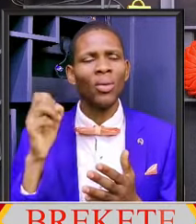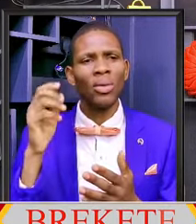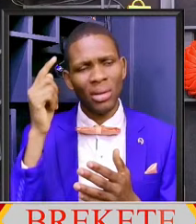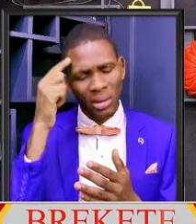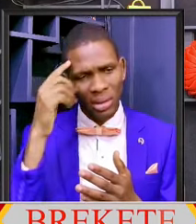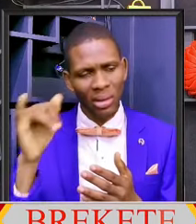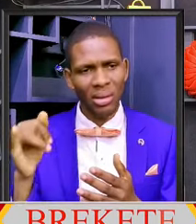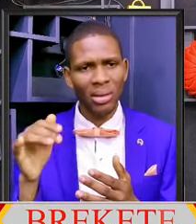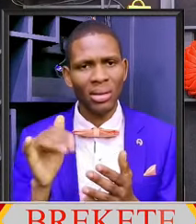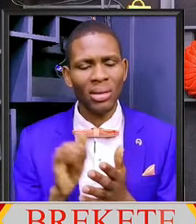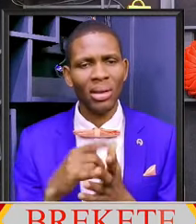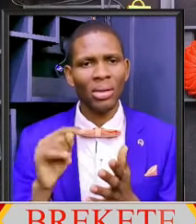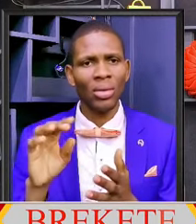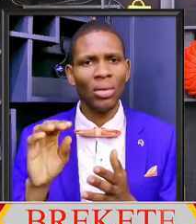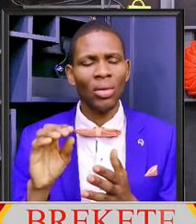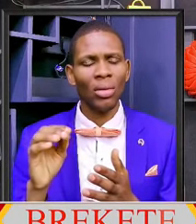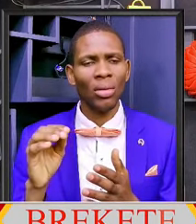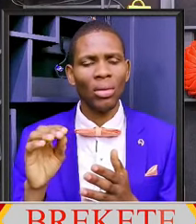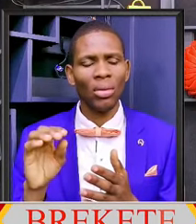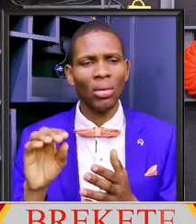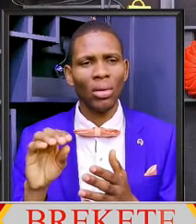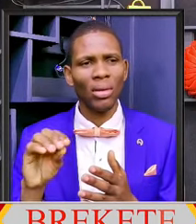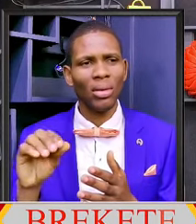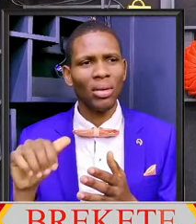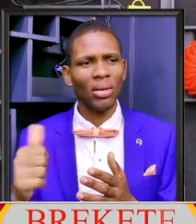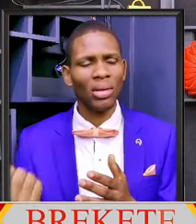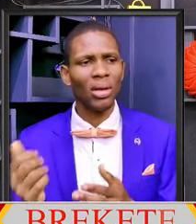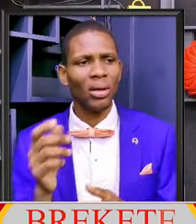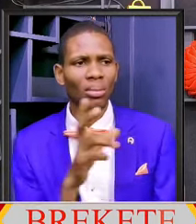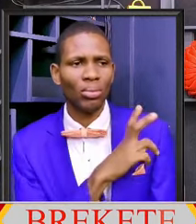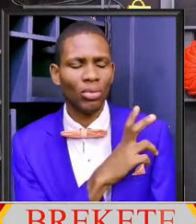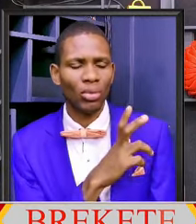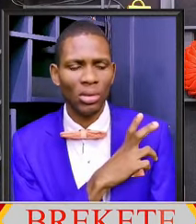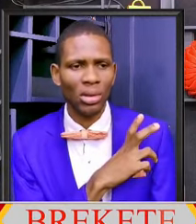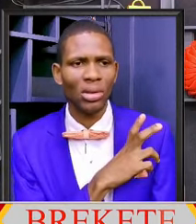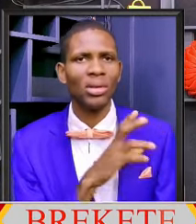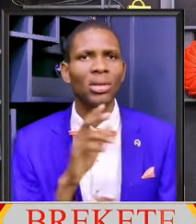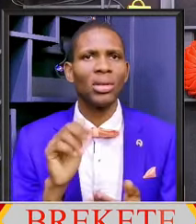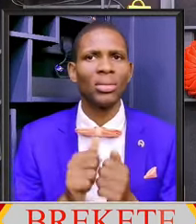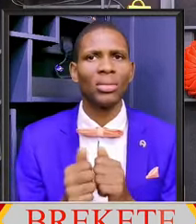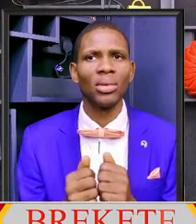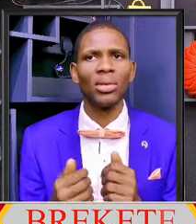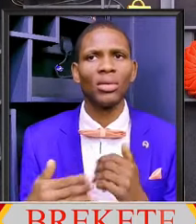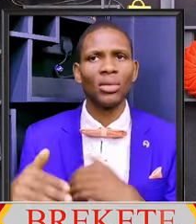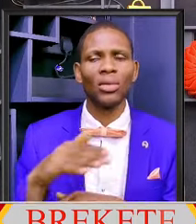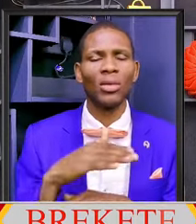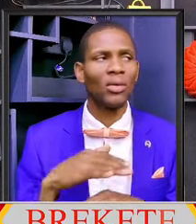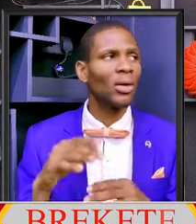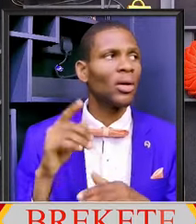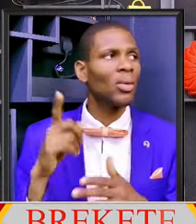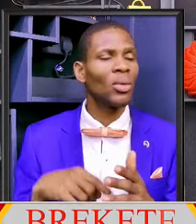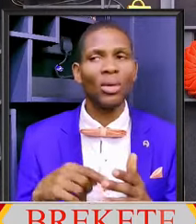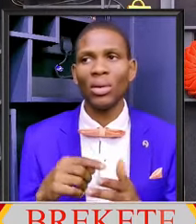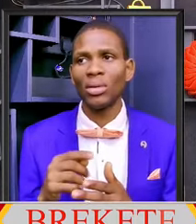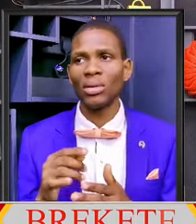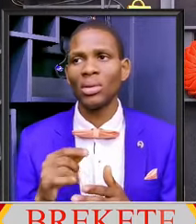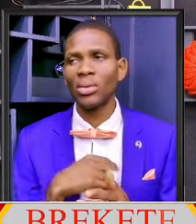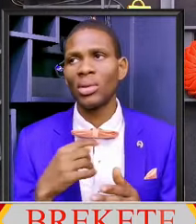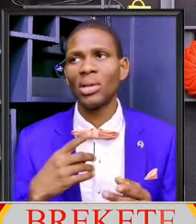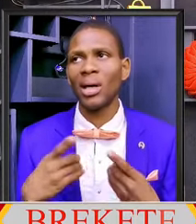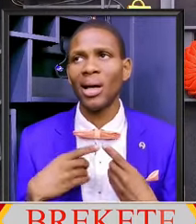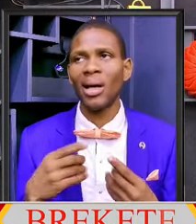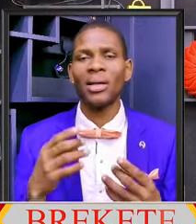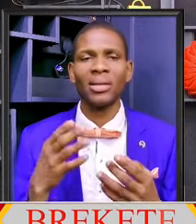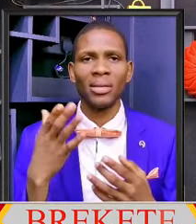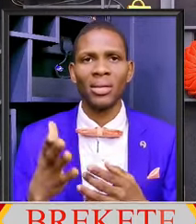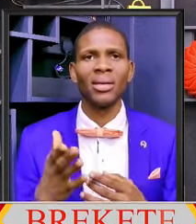other police issue over both the one we had there. Is it the same thing from the